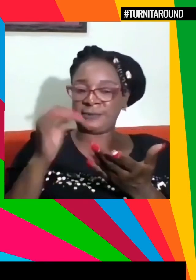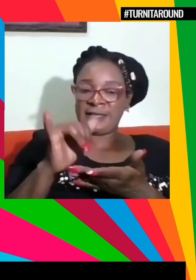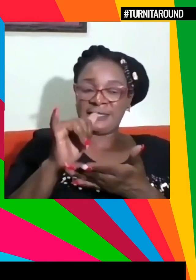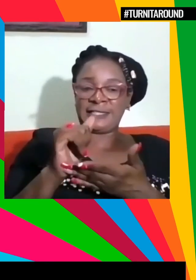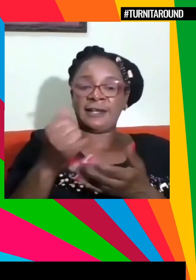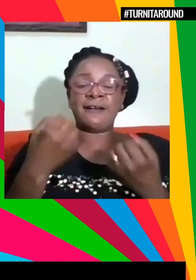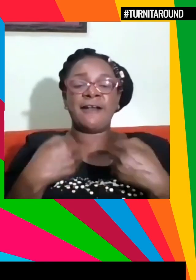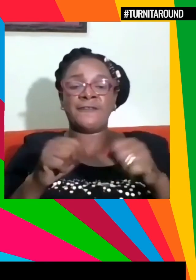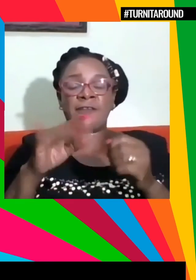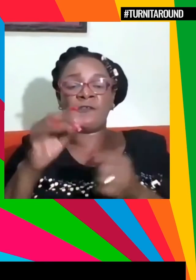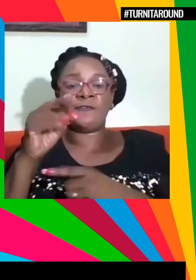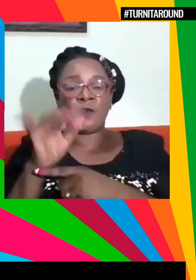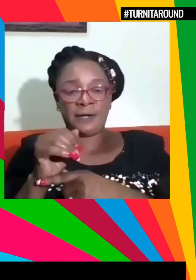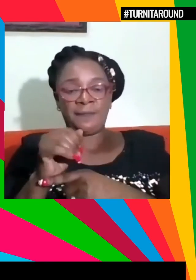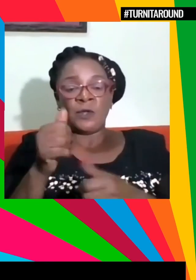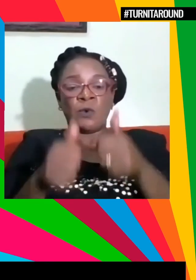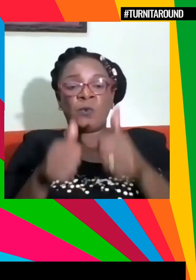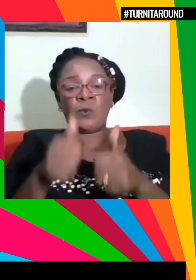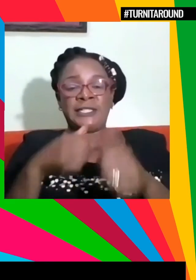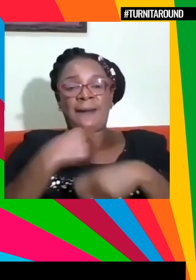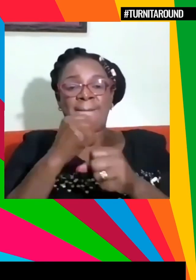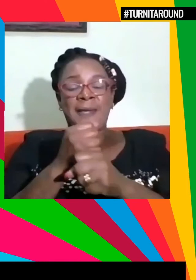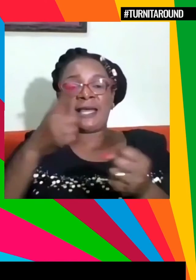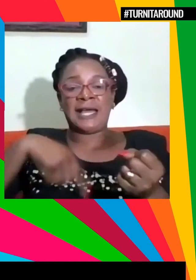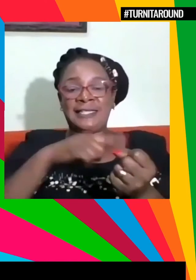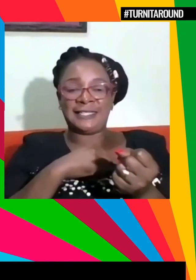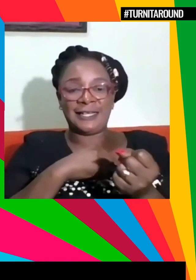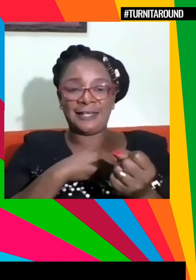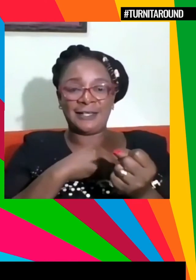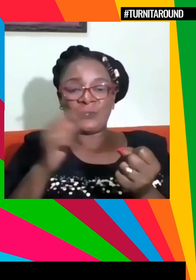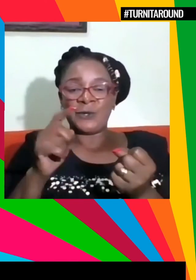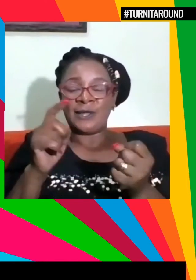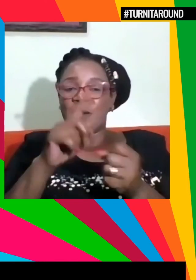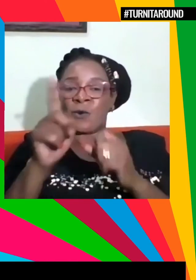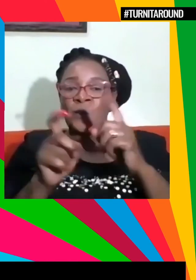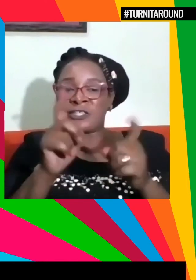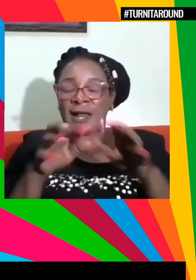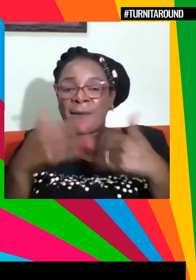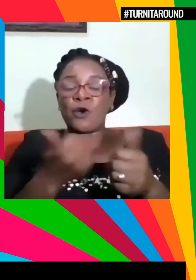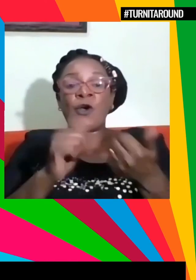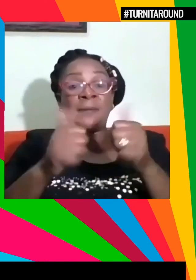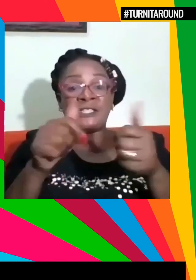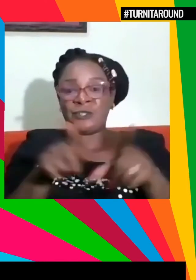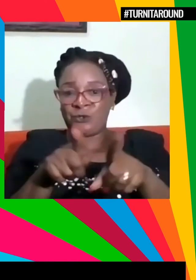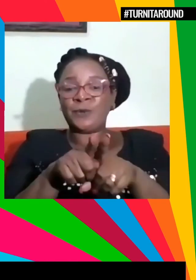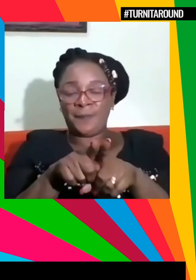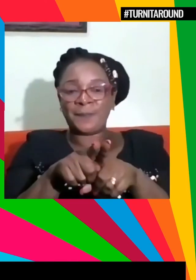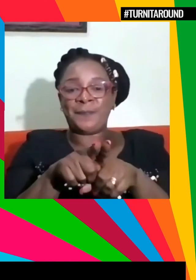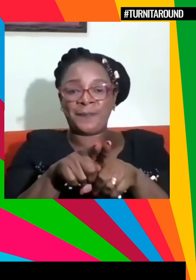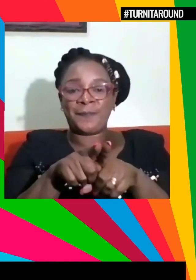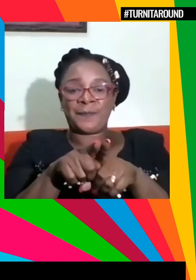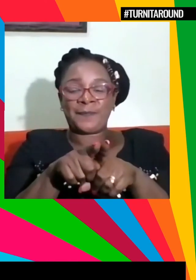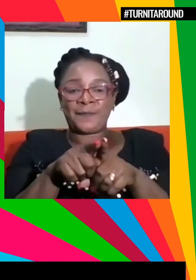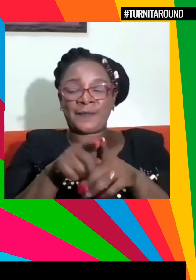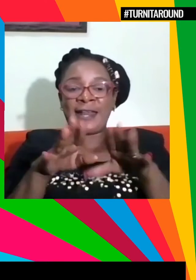forward, which brings us to the question about competition too, and how